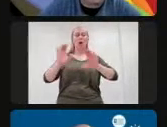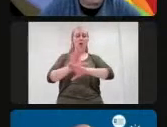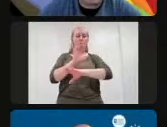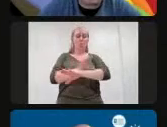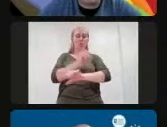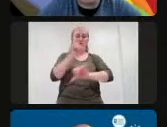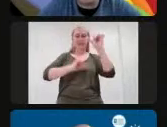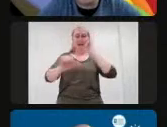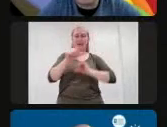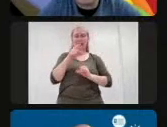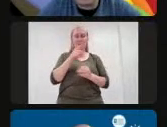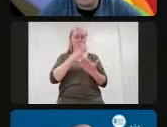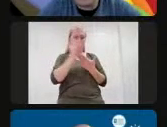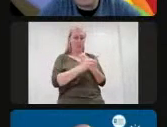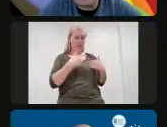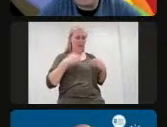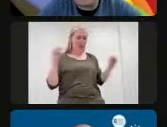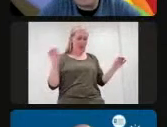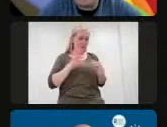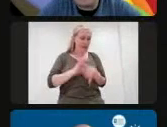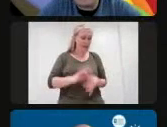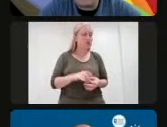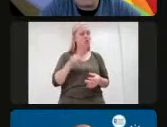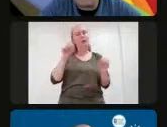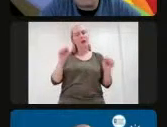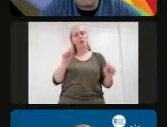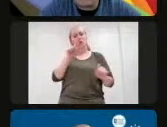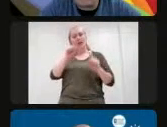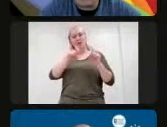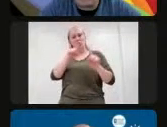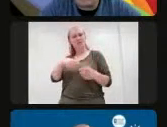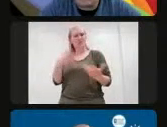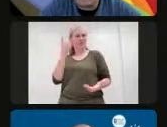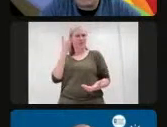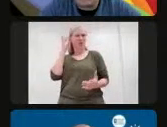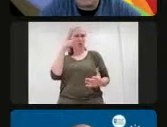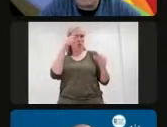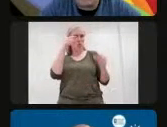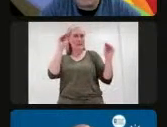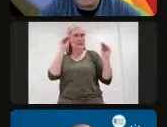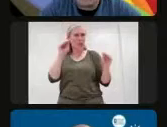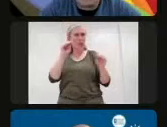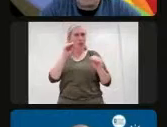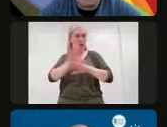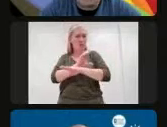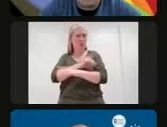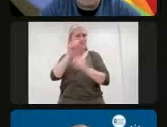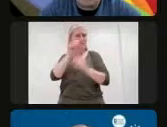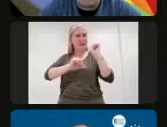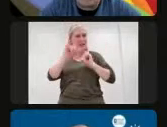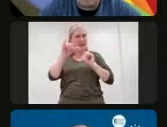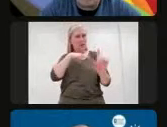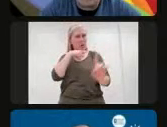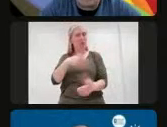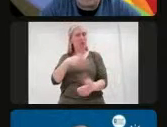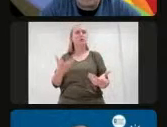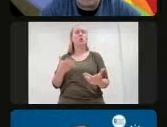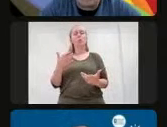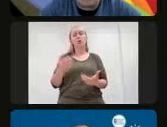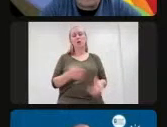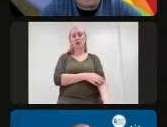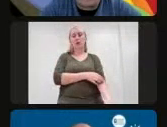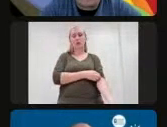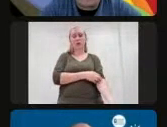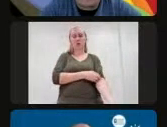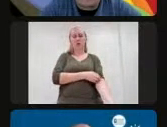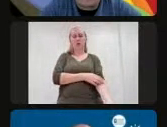computer science, then we should be able to at least ask question, what are you teaching computer science, so that you'll have, that's the goal. So Absolutely. It's